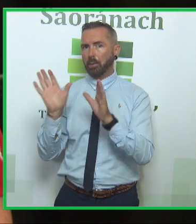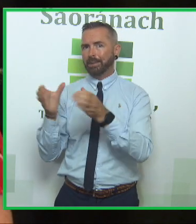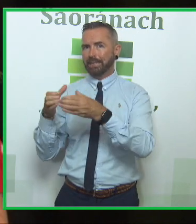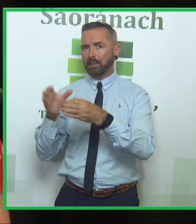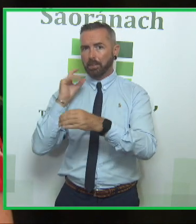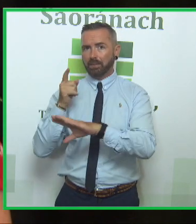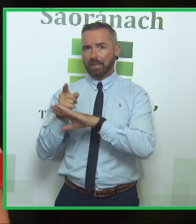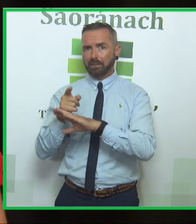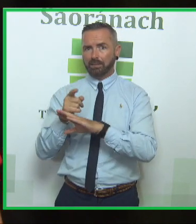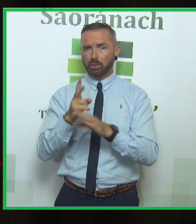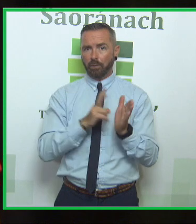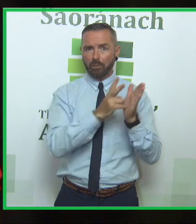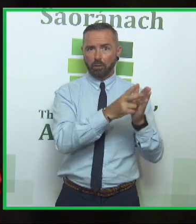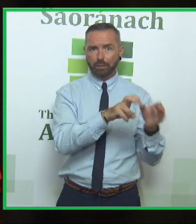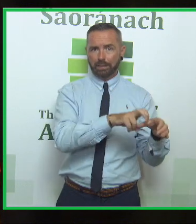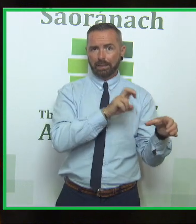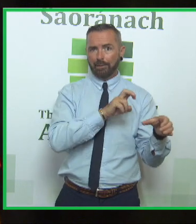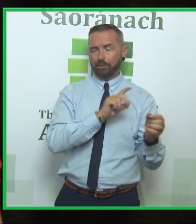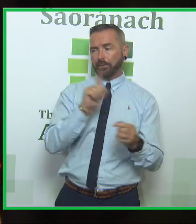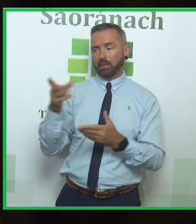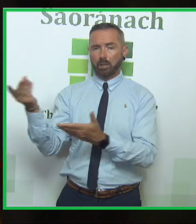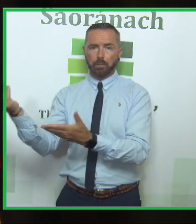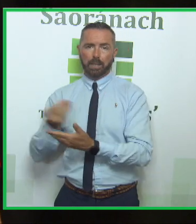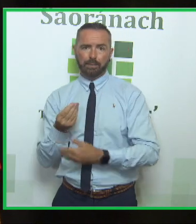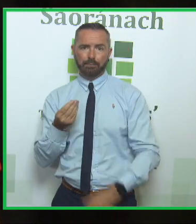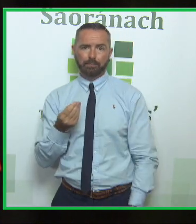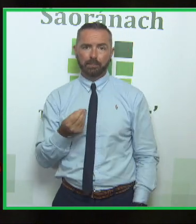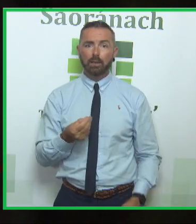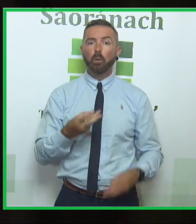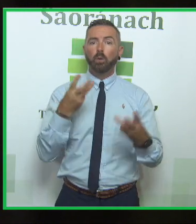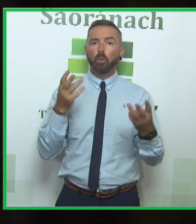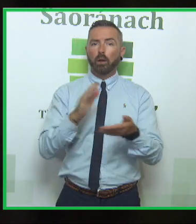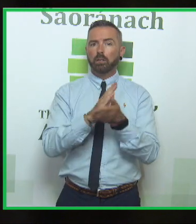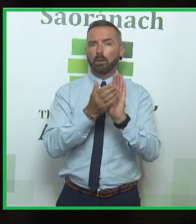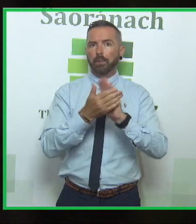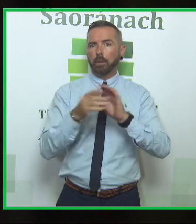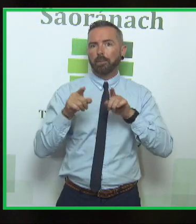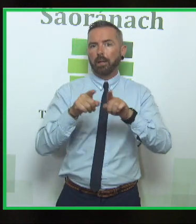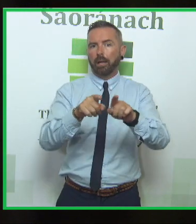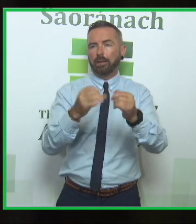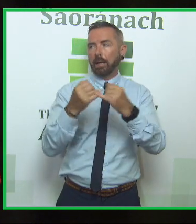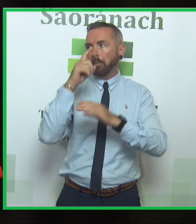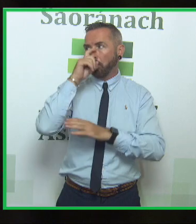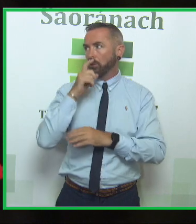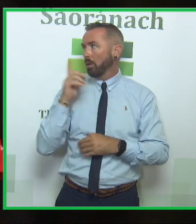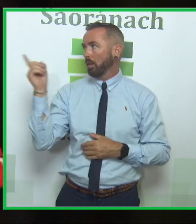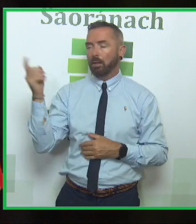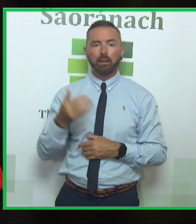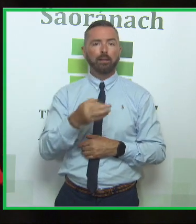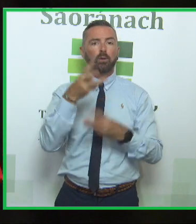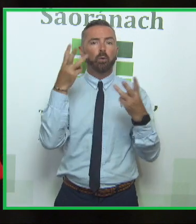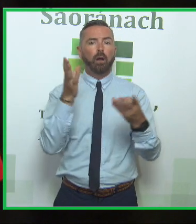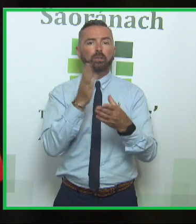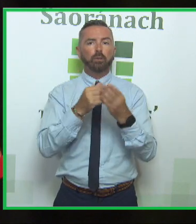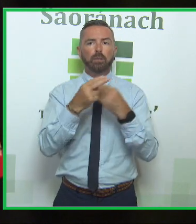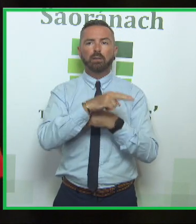want to ramp up our services, as we should do, in line with what they did in Portugal, that really needs to be addressed. So if you want something that isn't philosophical